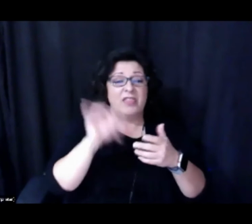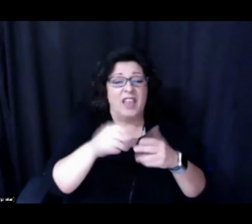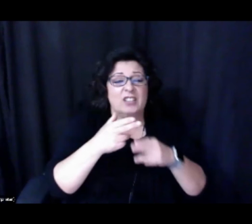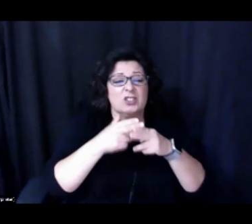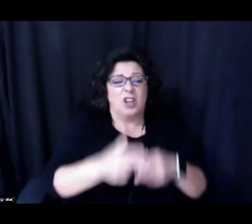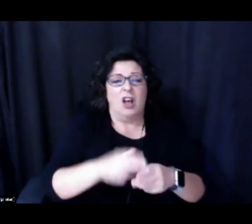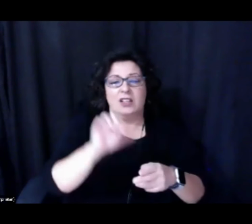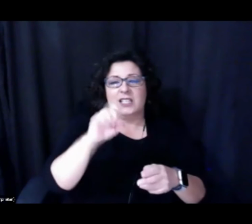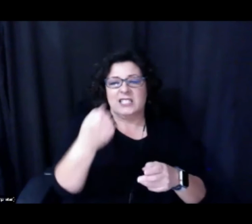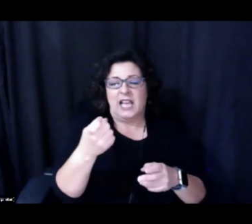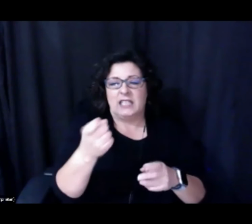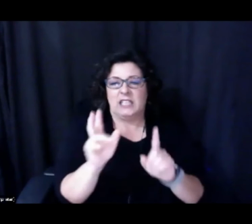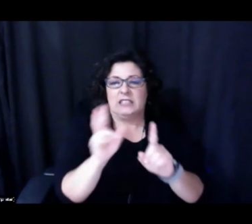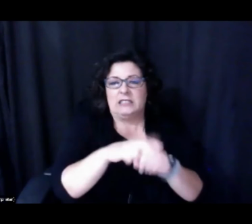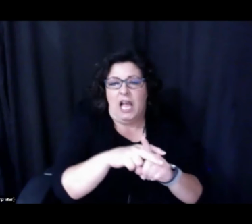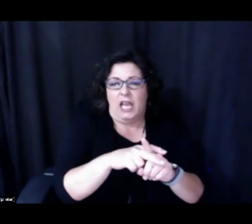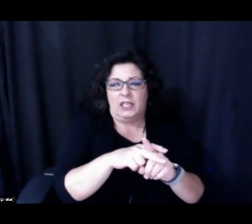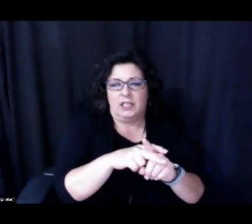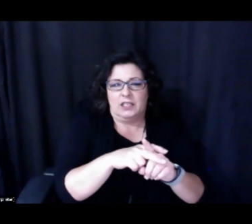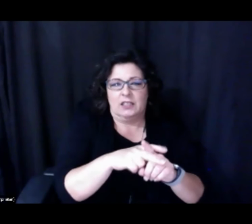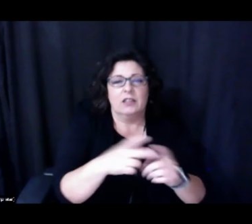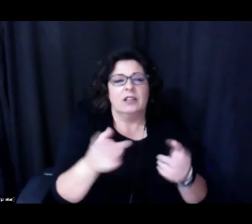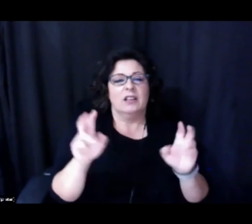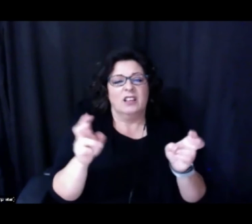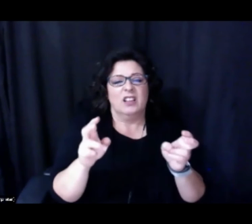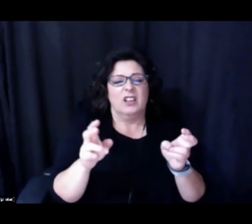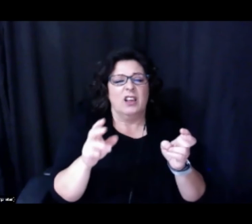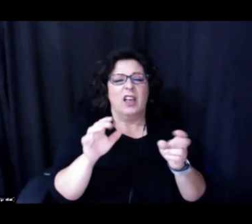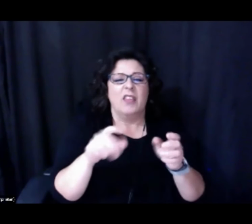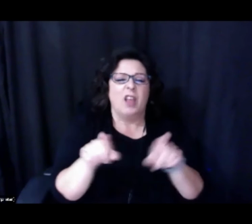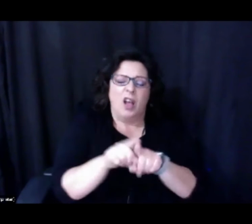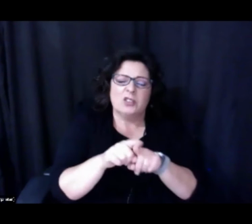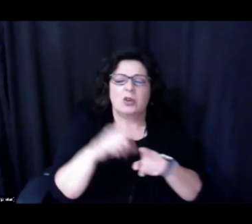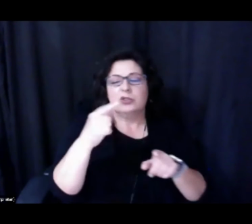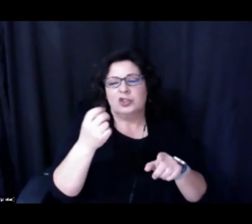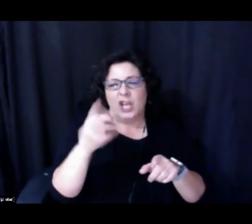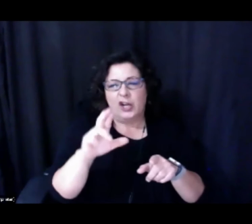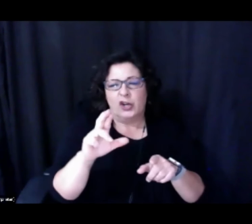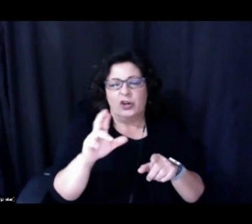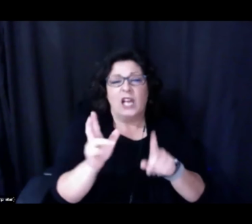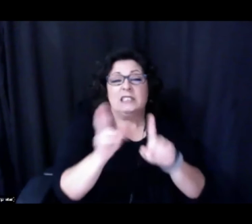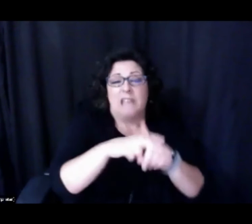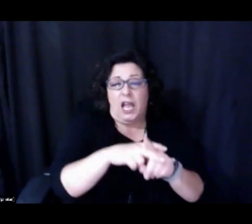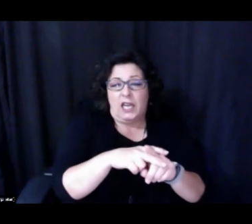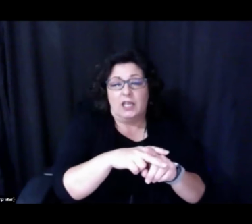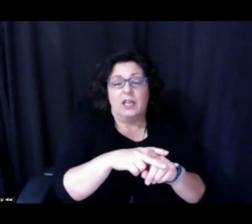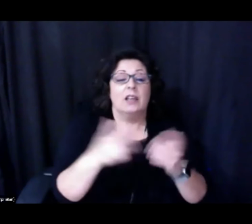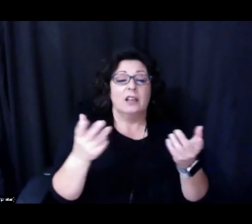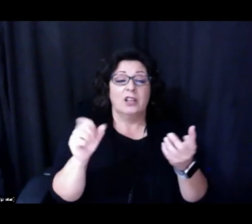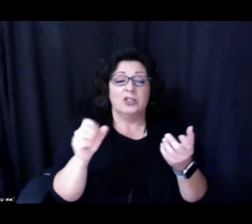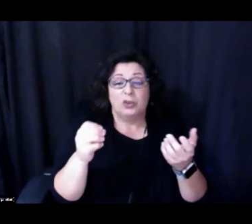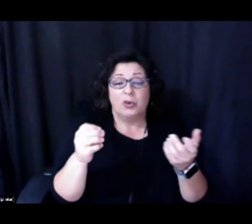sex assigned at birth. And some people also say the gender assigned at birth, right? And so this is really